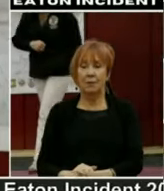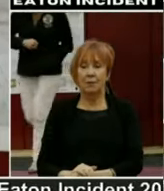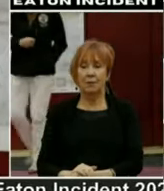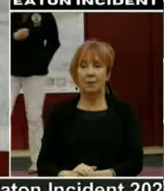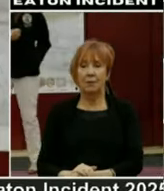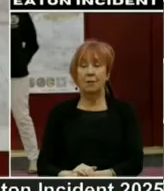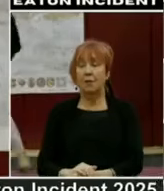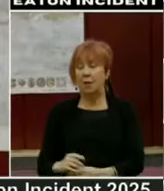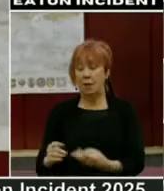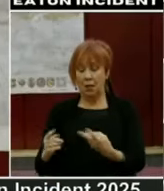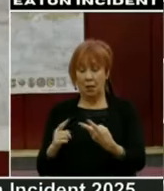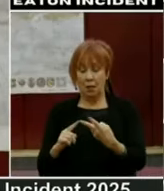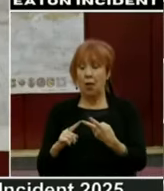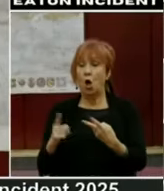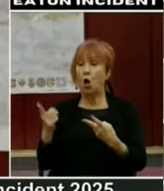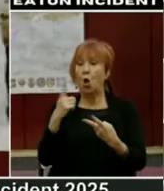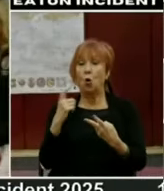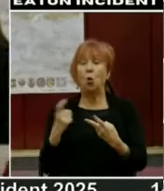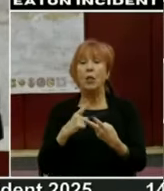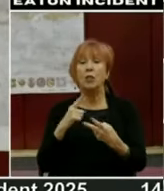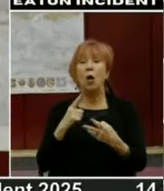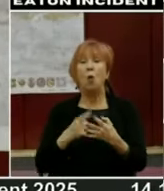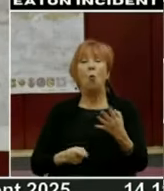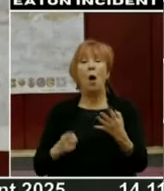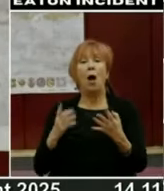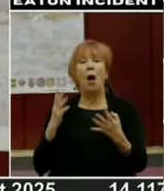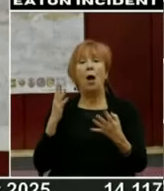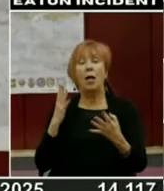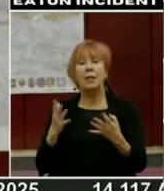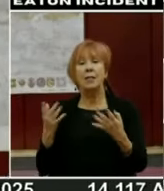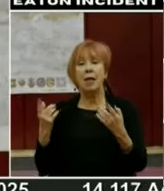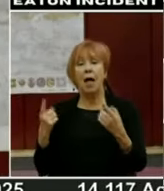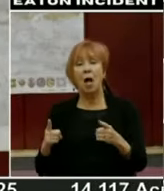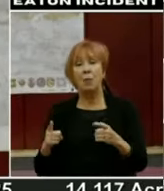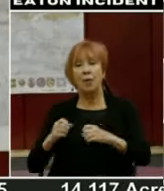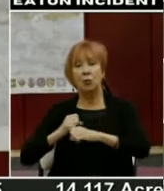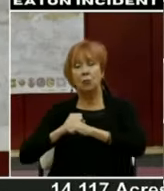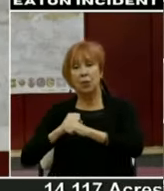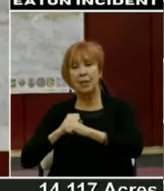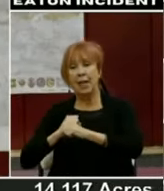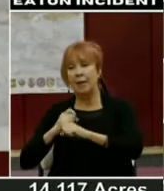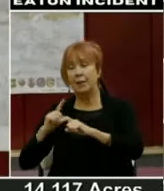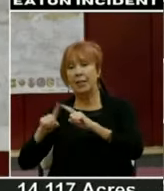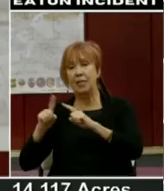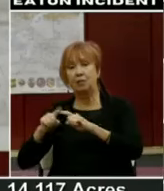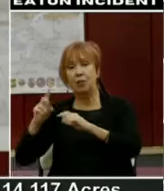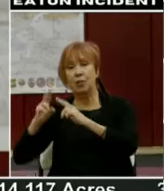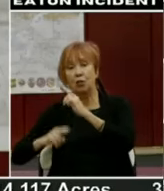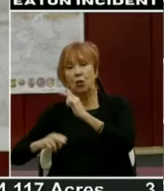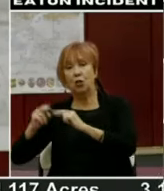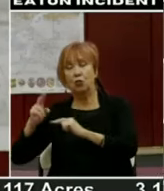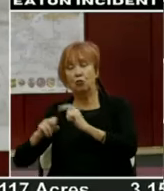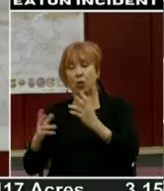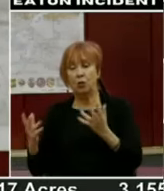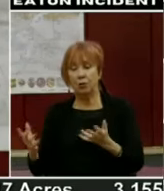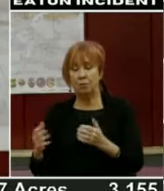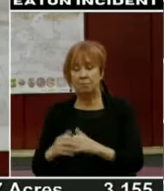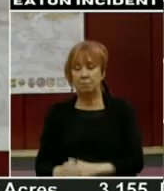There was a question what is being done to protect different structures. The Sheriff's